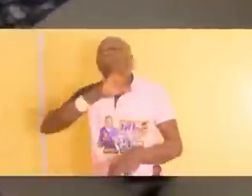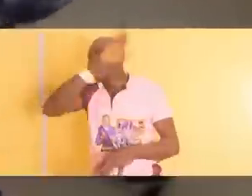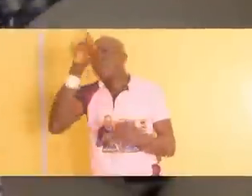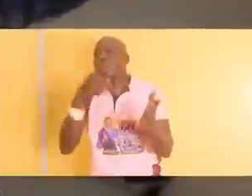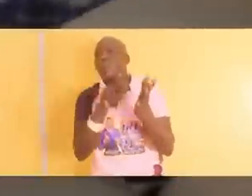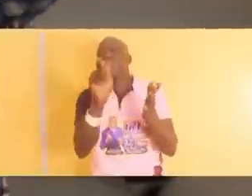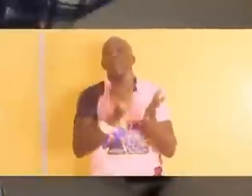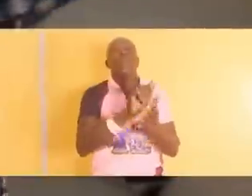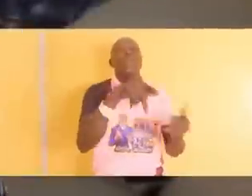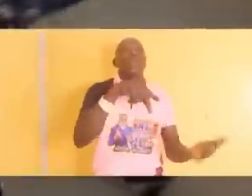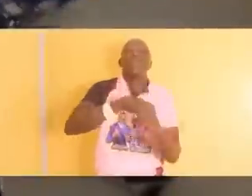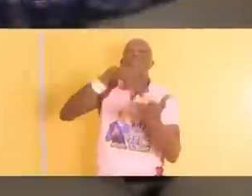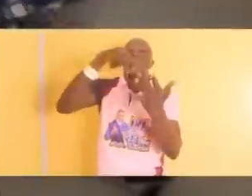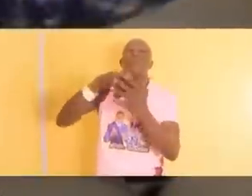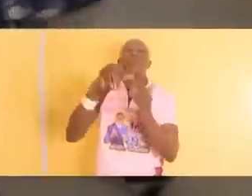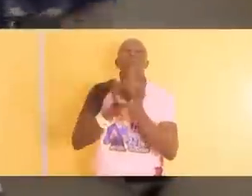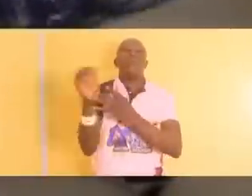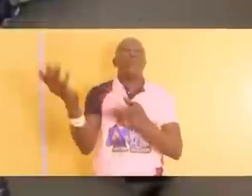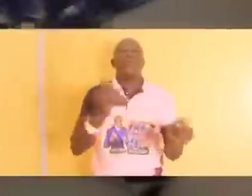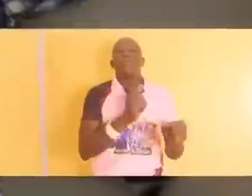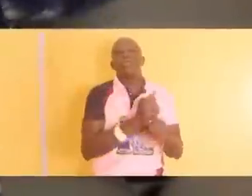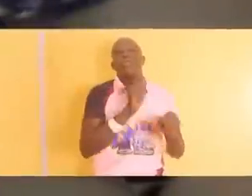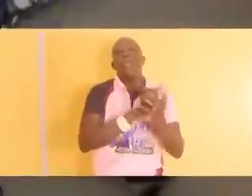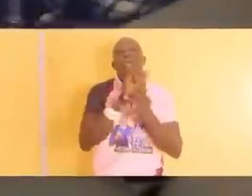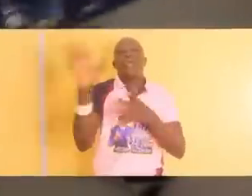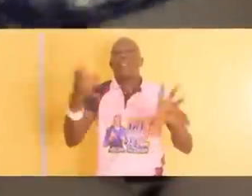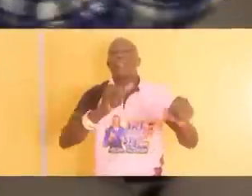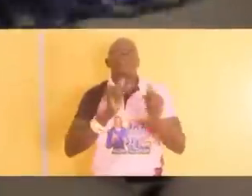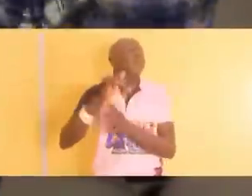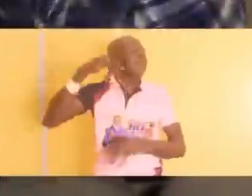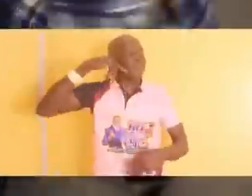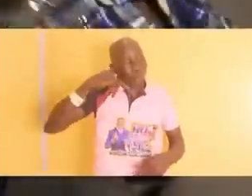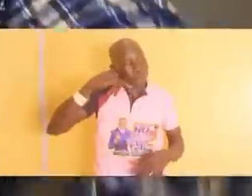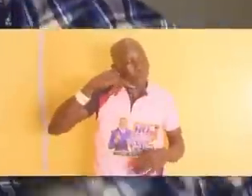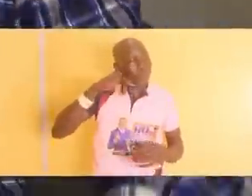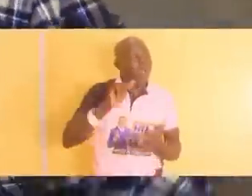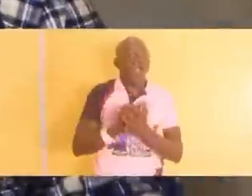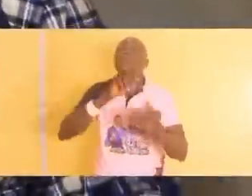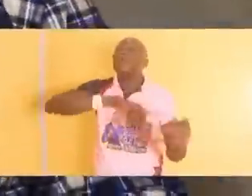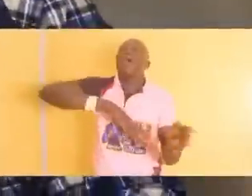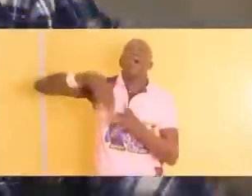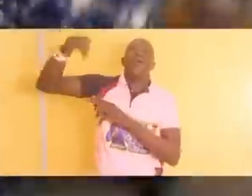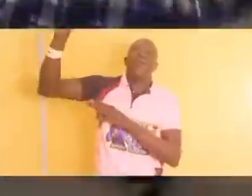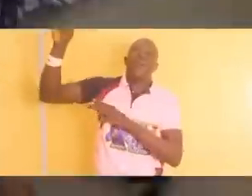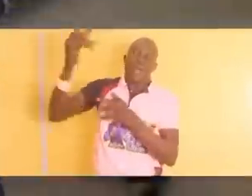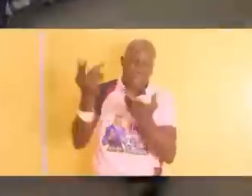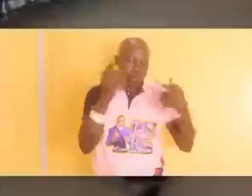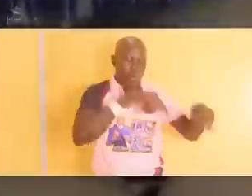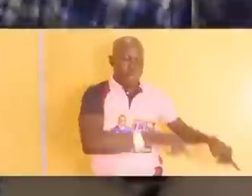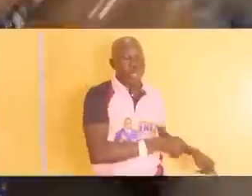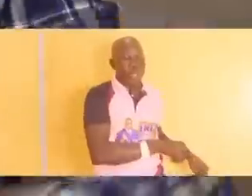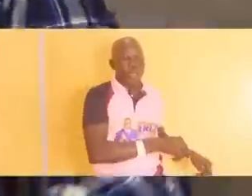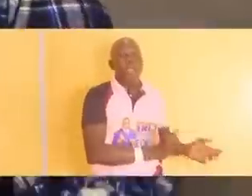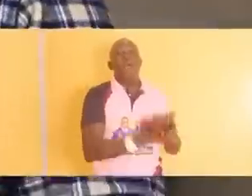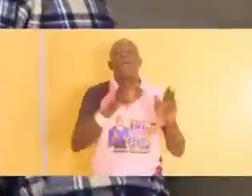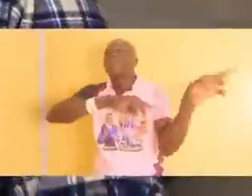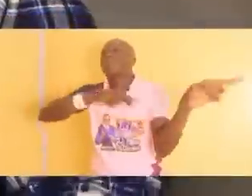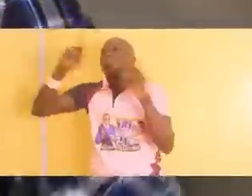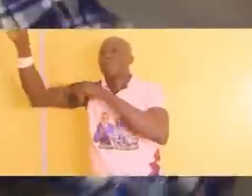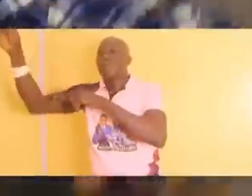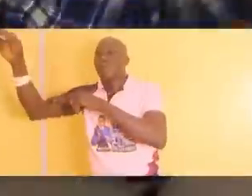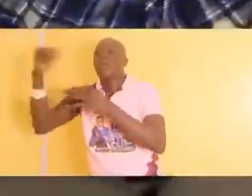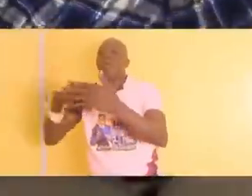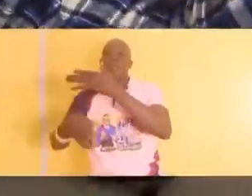mọ dìde dúró kó kú dání àbí kó o mú fóònù ẹ ẹ má ń lọ òkè ẹ má ń lọ sàmì ẹ má ń lọ